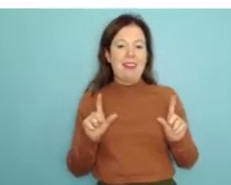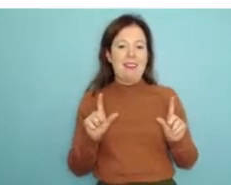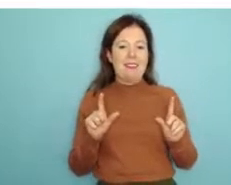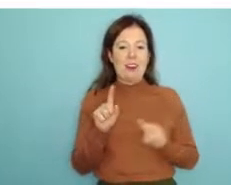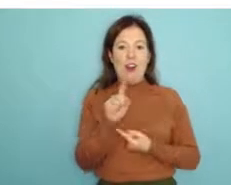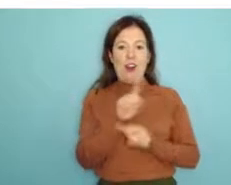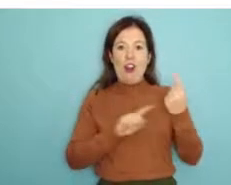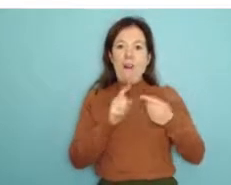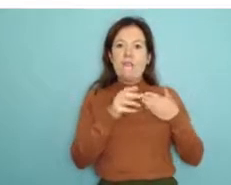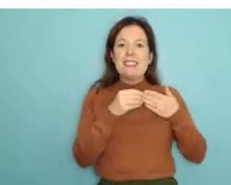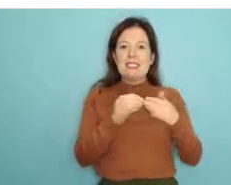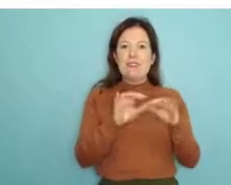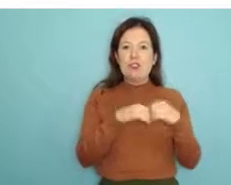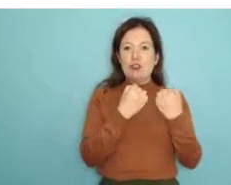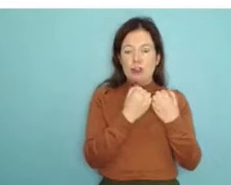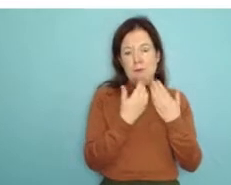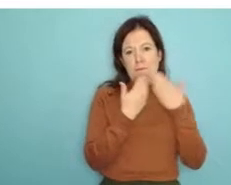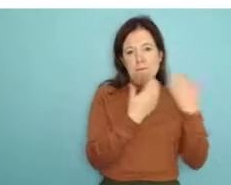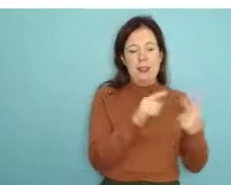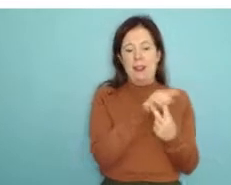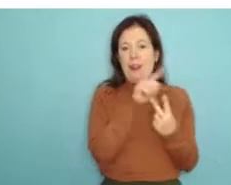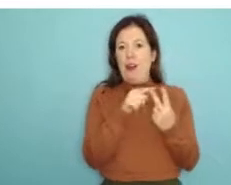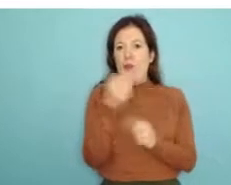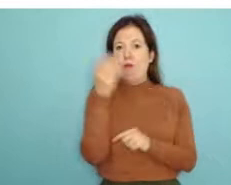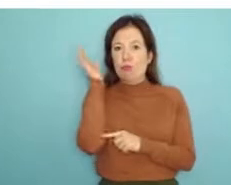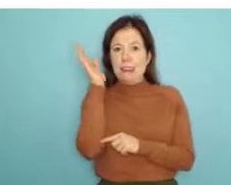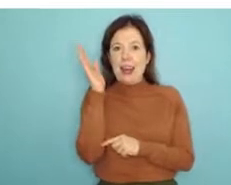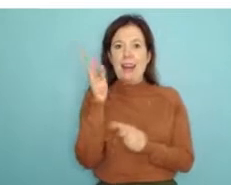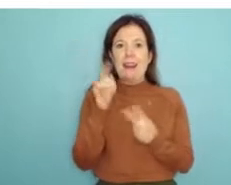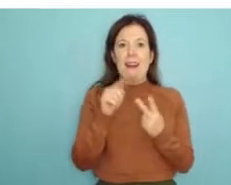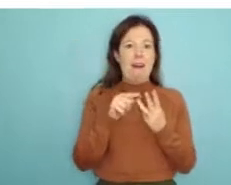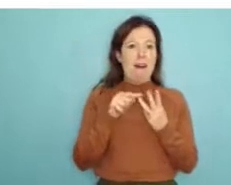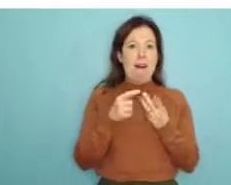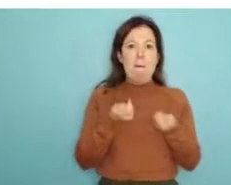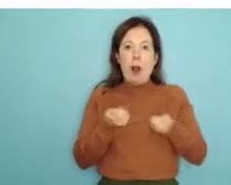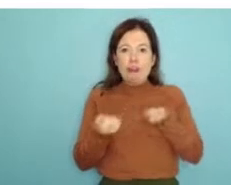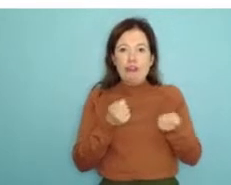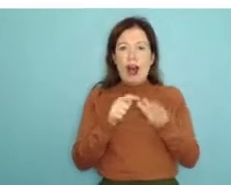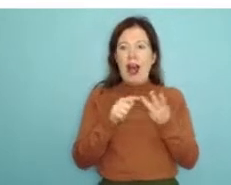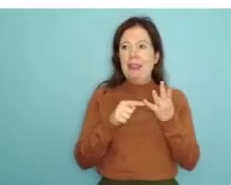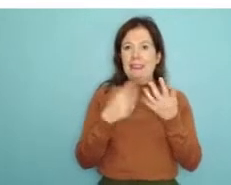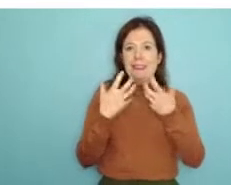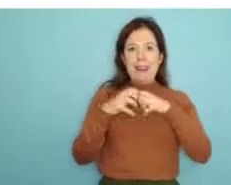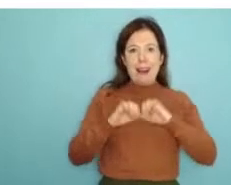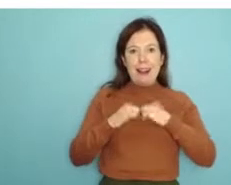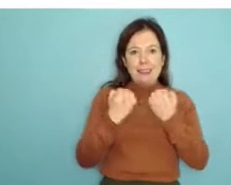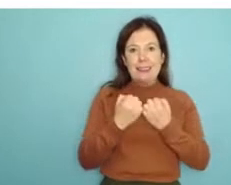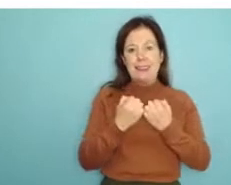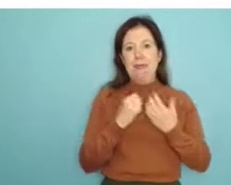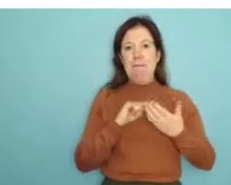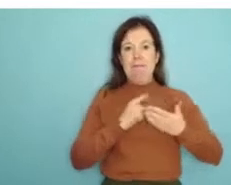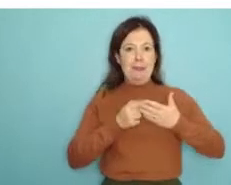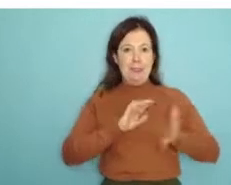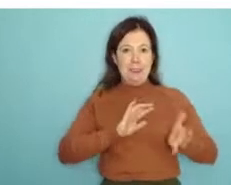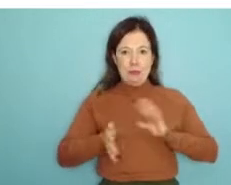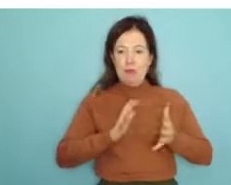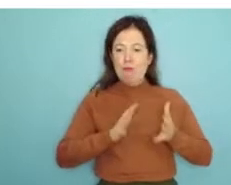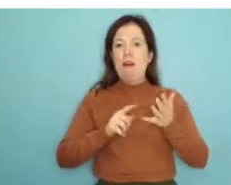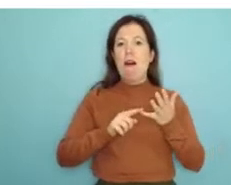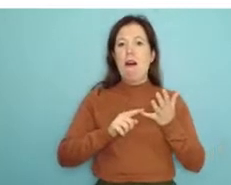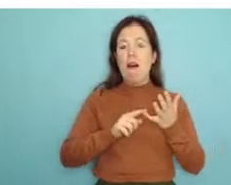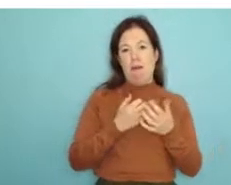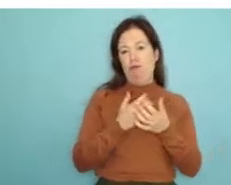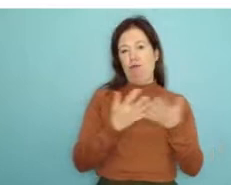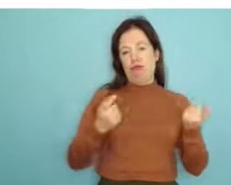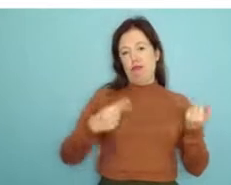steering group, all of our presenters, all of our moderators and the technical team and the British Sign Language interpreters. I think everyone's